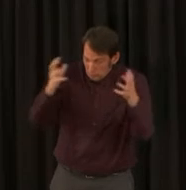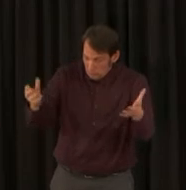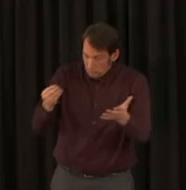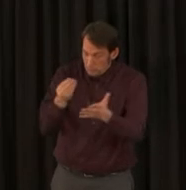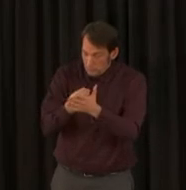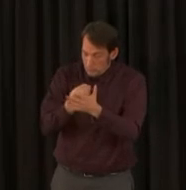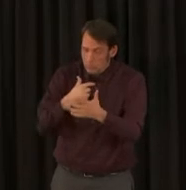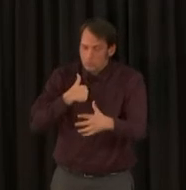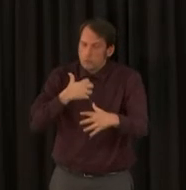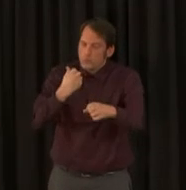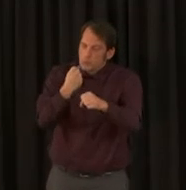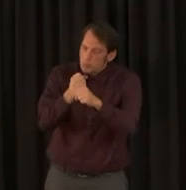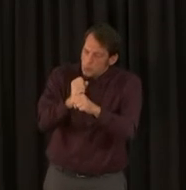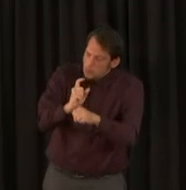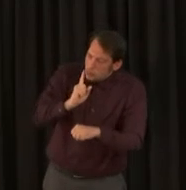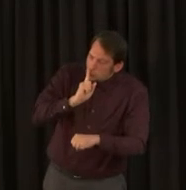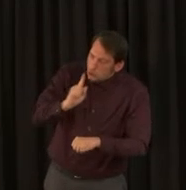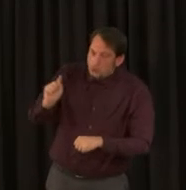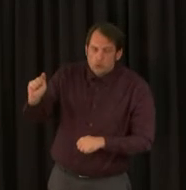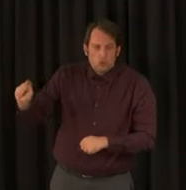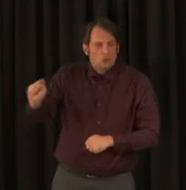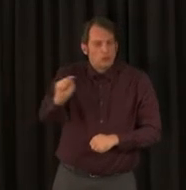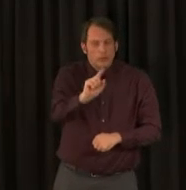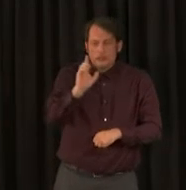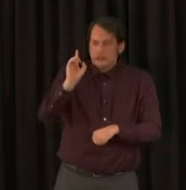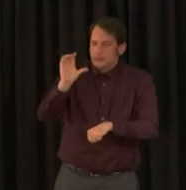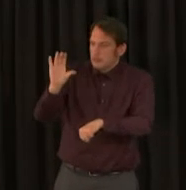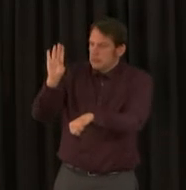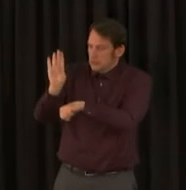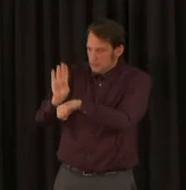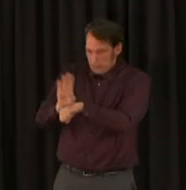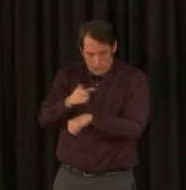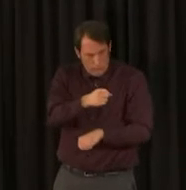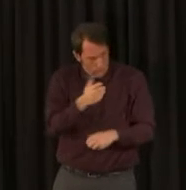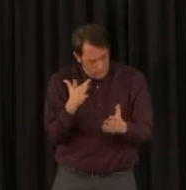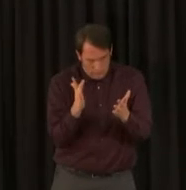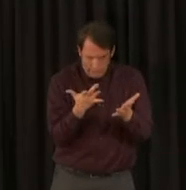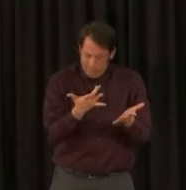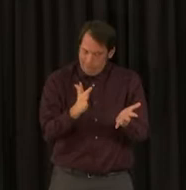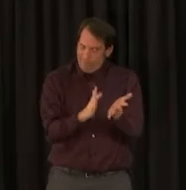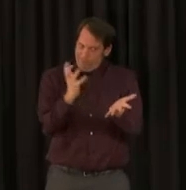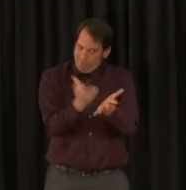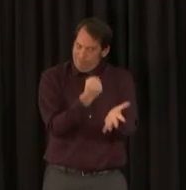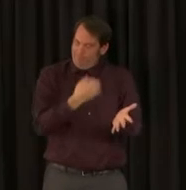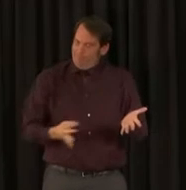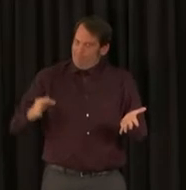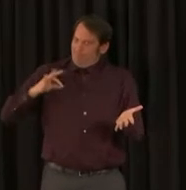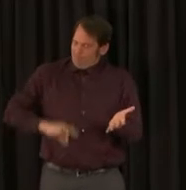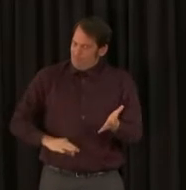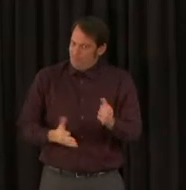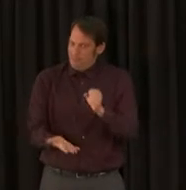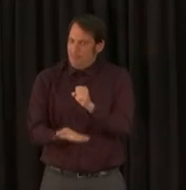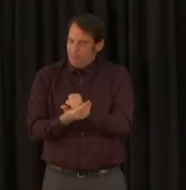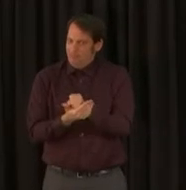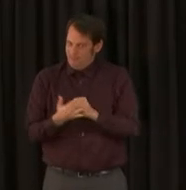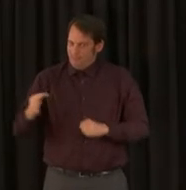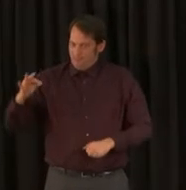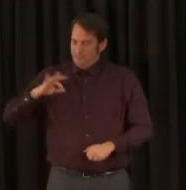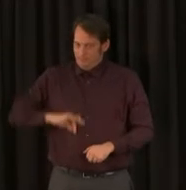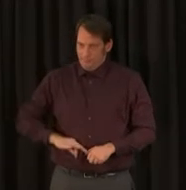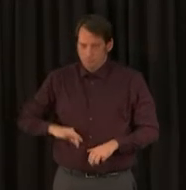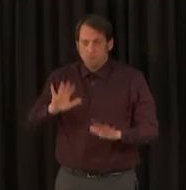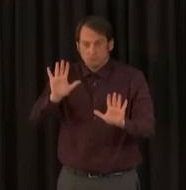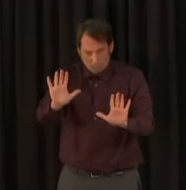the DC businesses are taking the best advantage of these opportunities that are out there. I want to say that